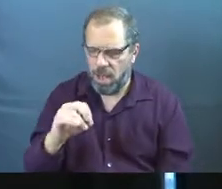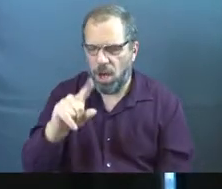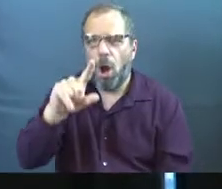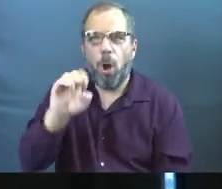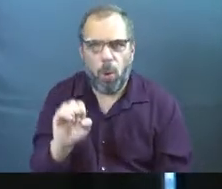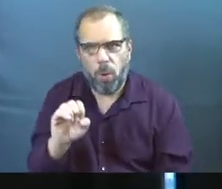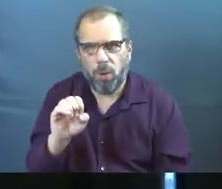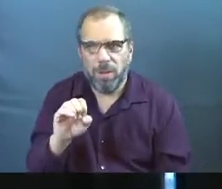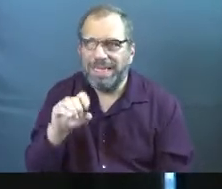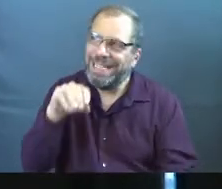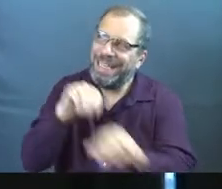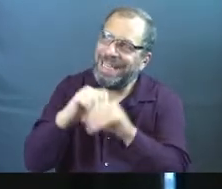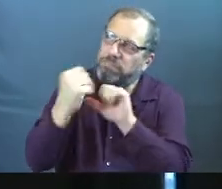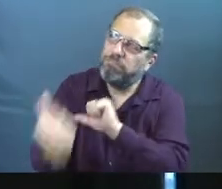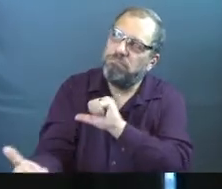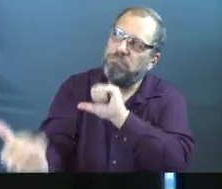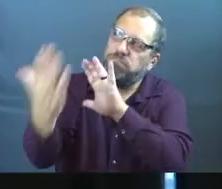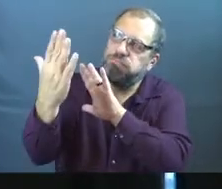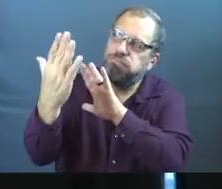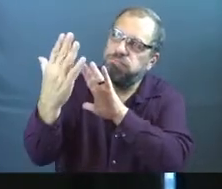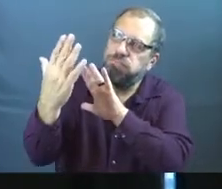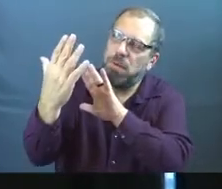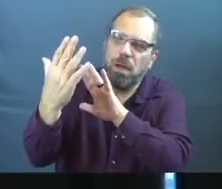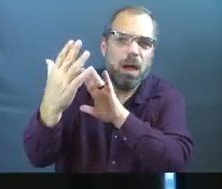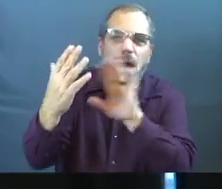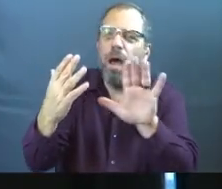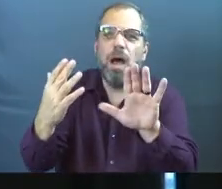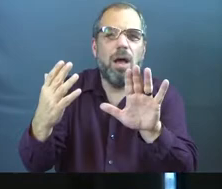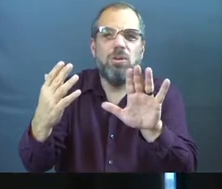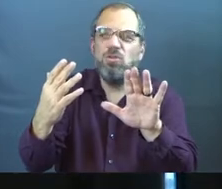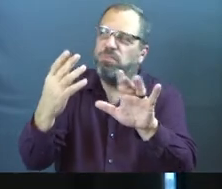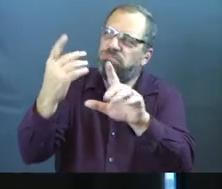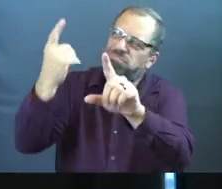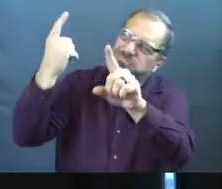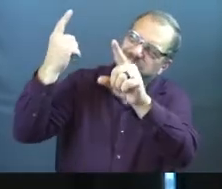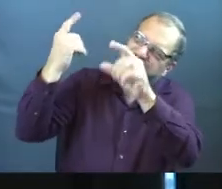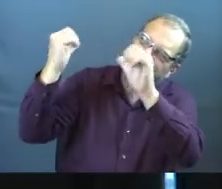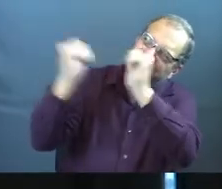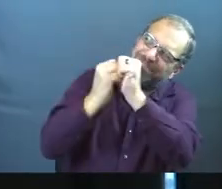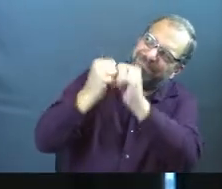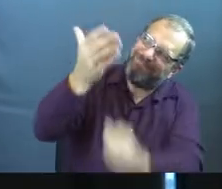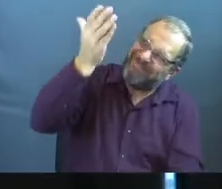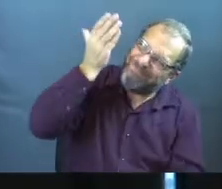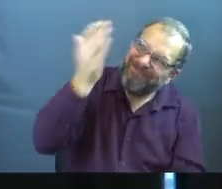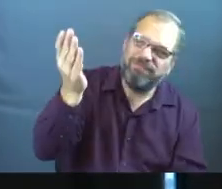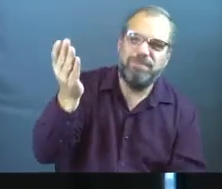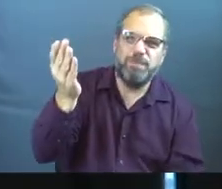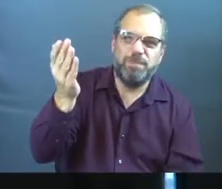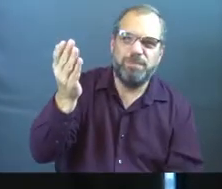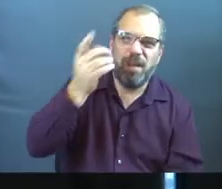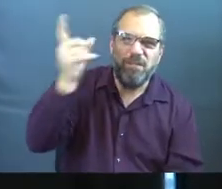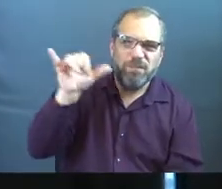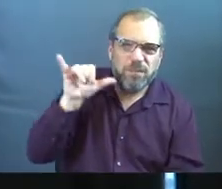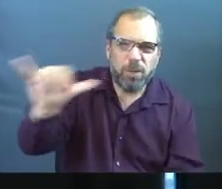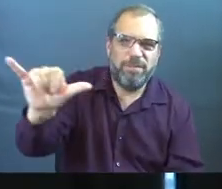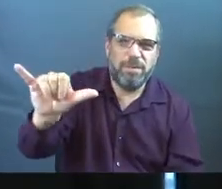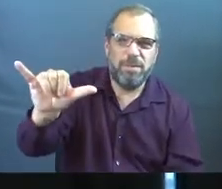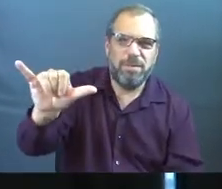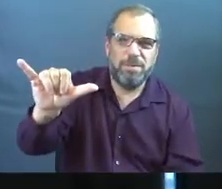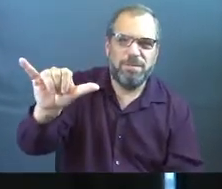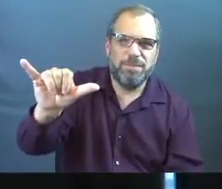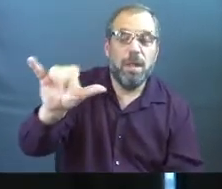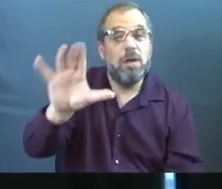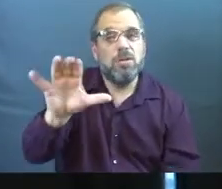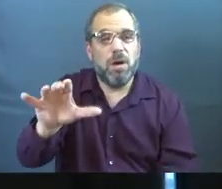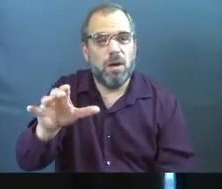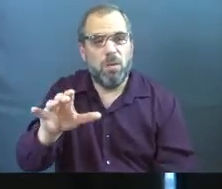wholeness in the presence of the Lord. We will be right there with him forever.